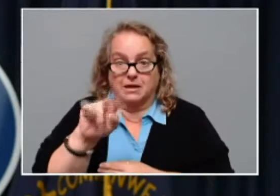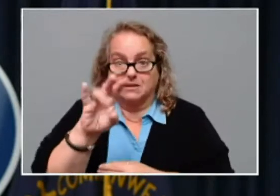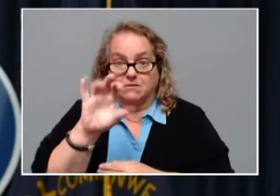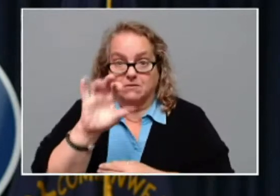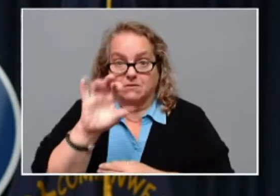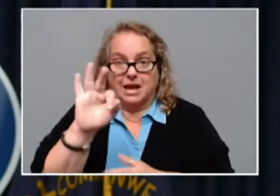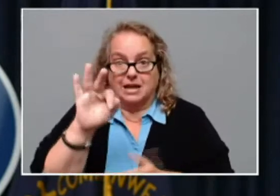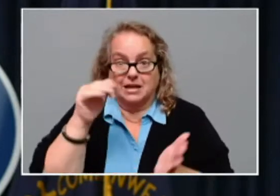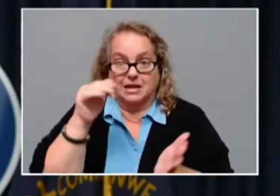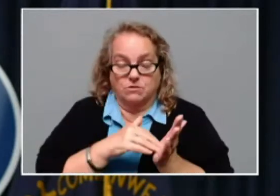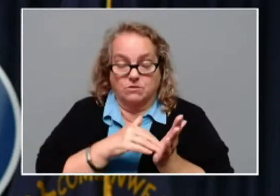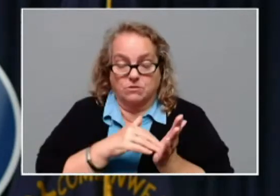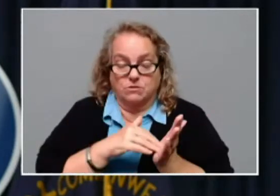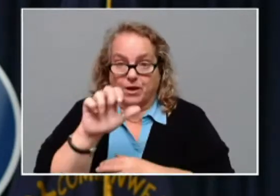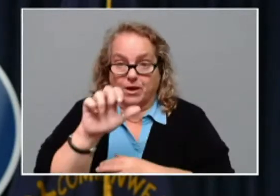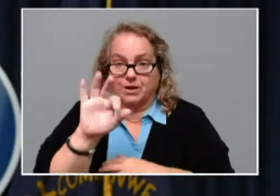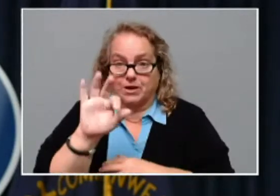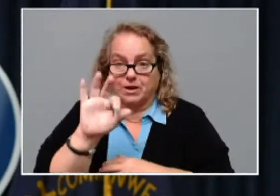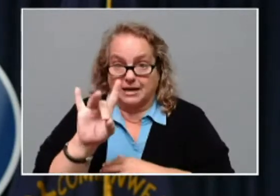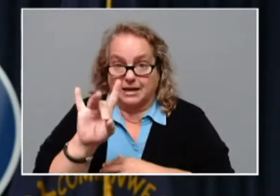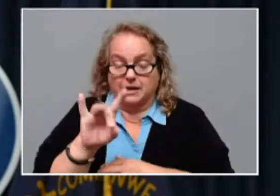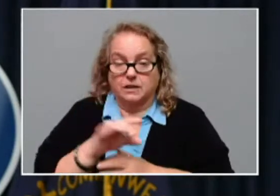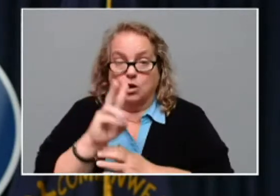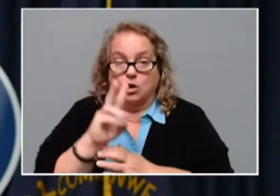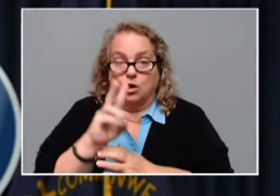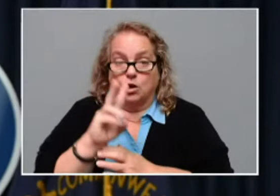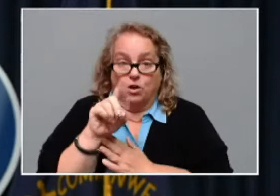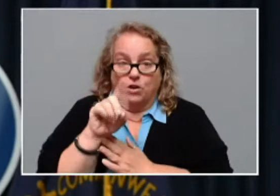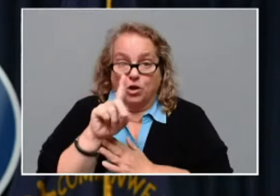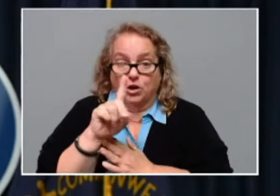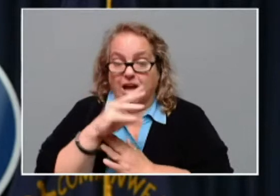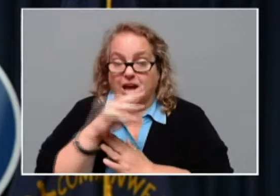2,719,398. Woodford and Franklin County each at 78%.